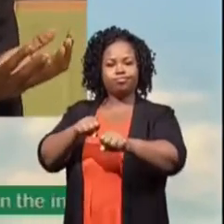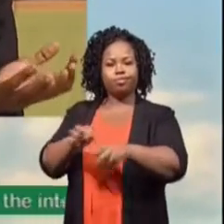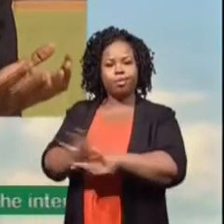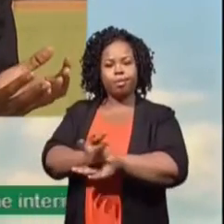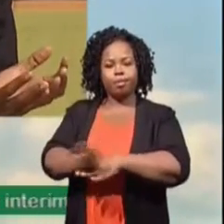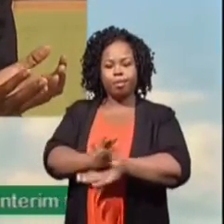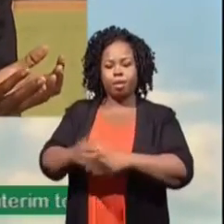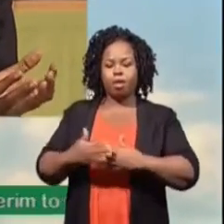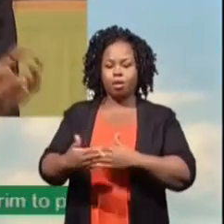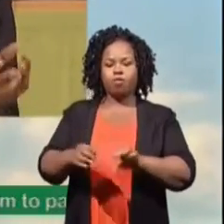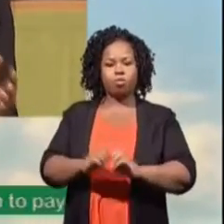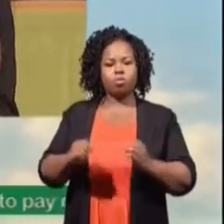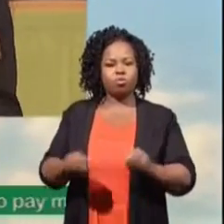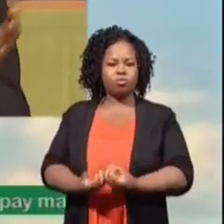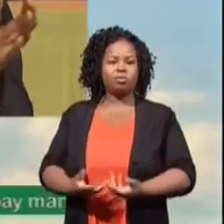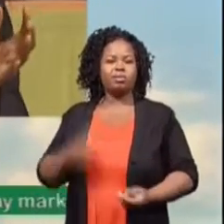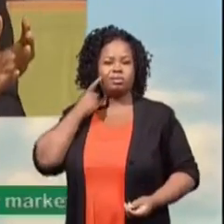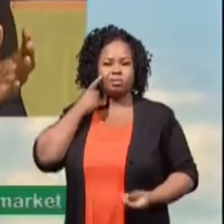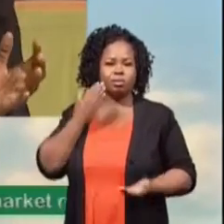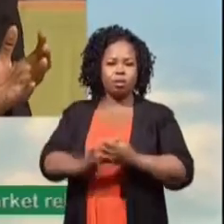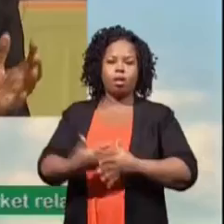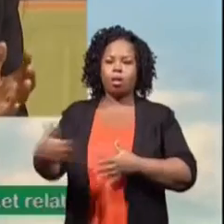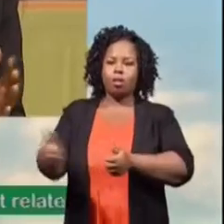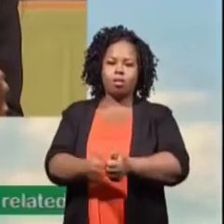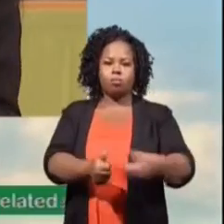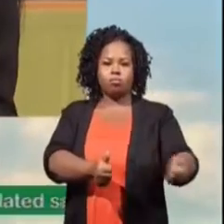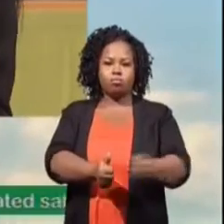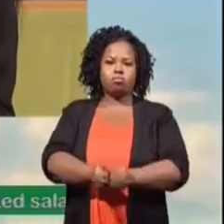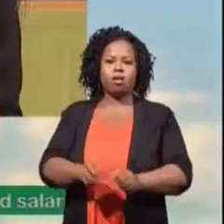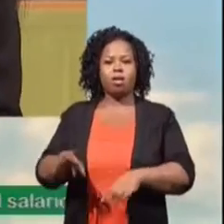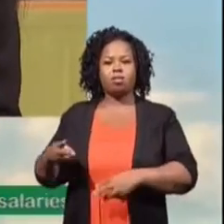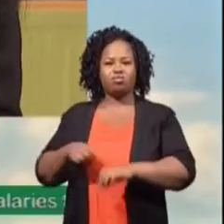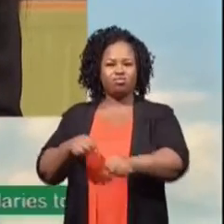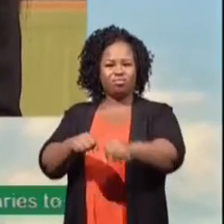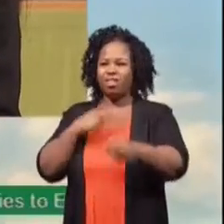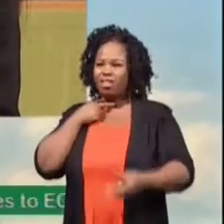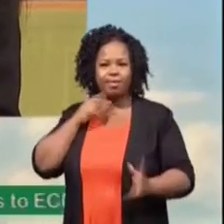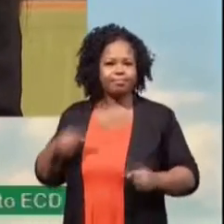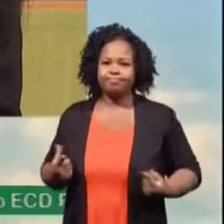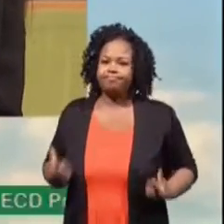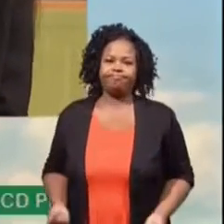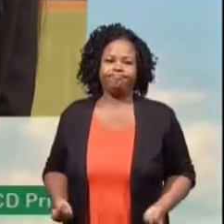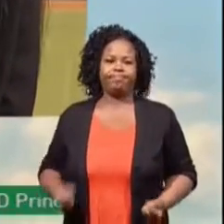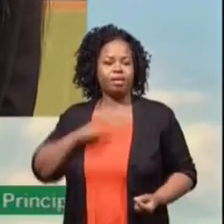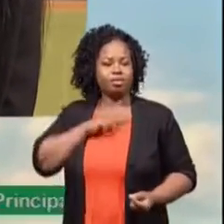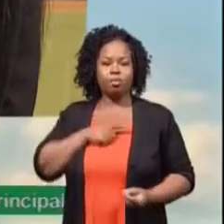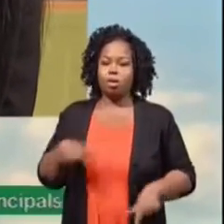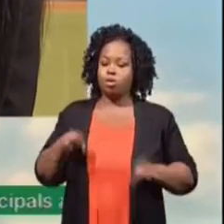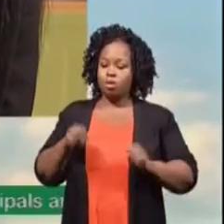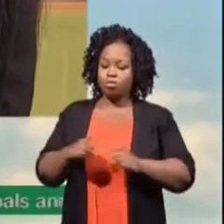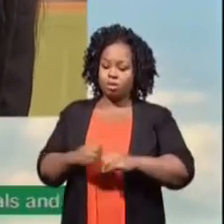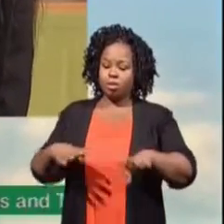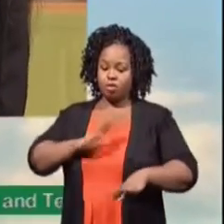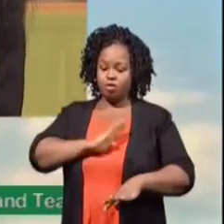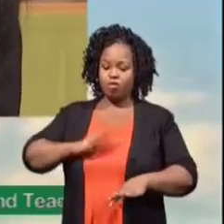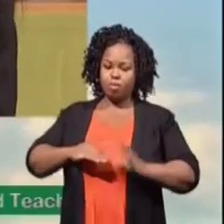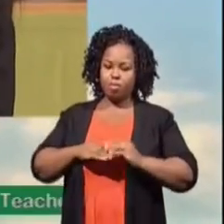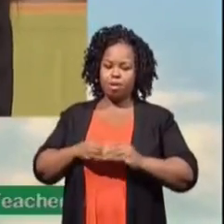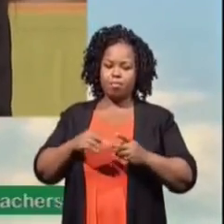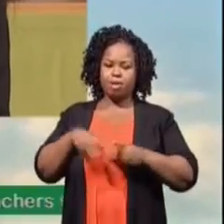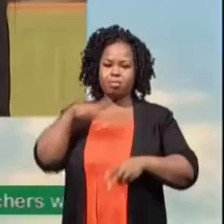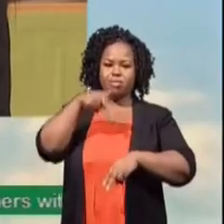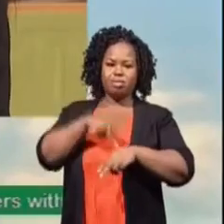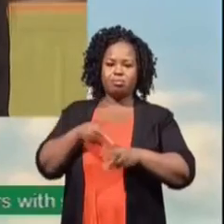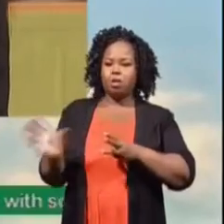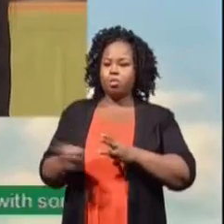strategy, say organization, so that they can incorporate other strategies. They can't do that. Mm. So hence, education must start from board members, principals, and the